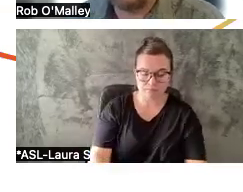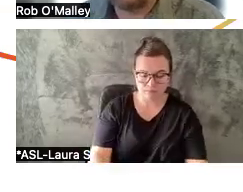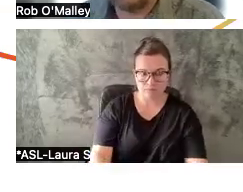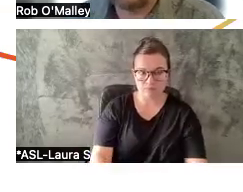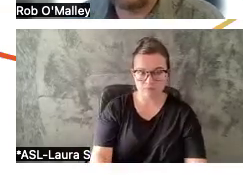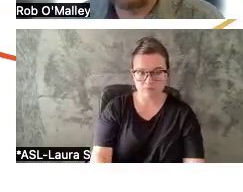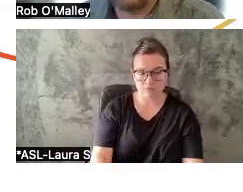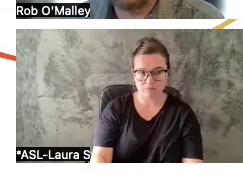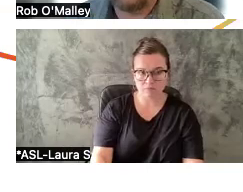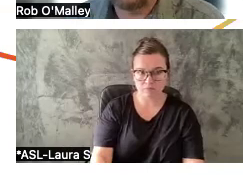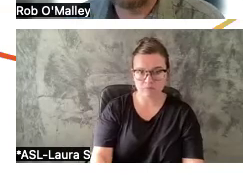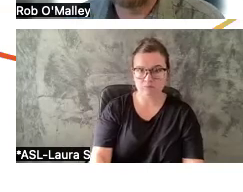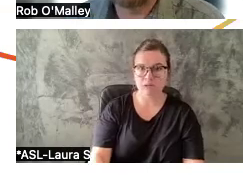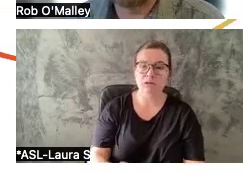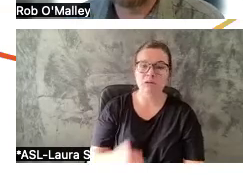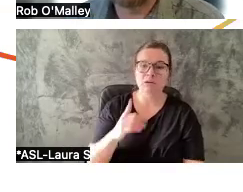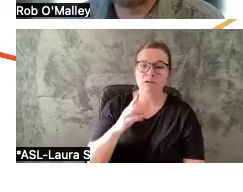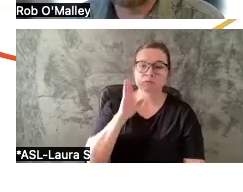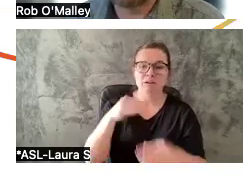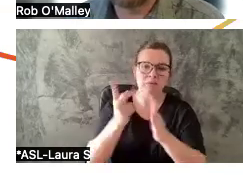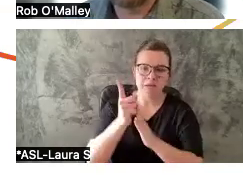I'll give people a minute to ponder that.